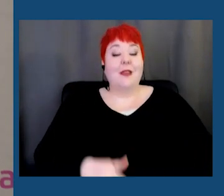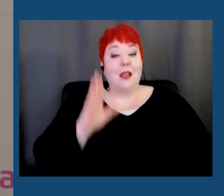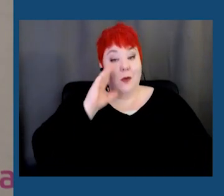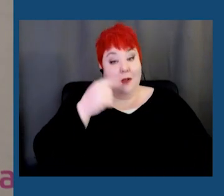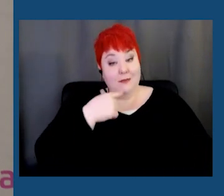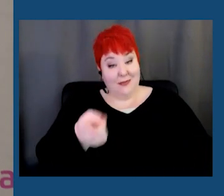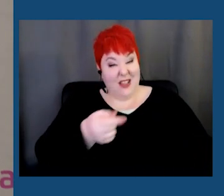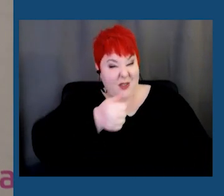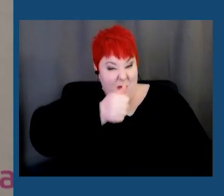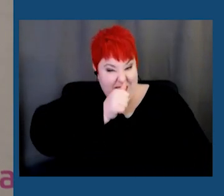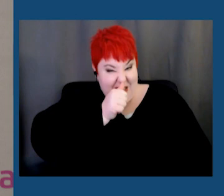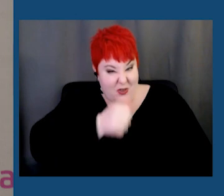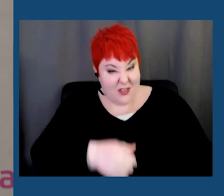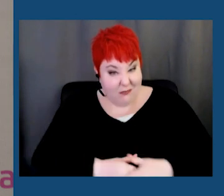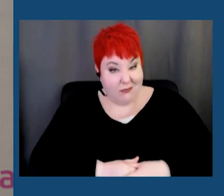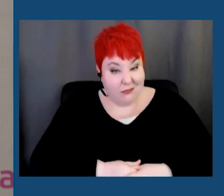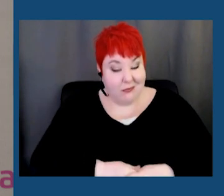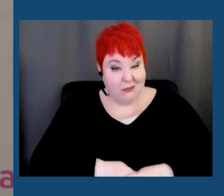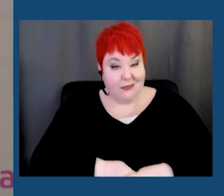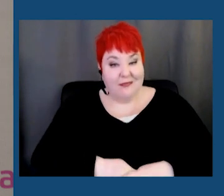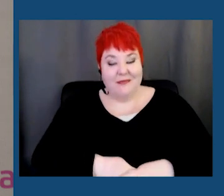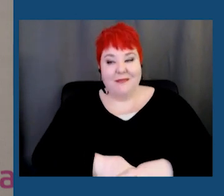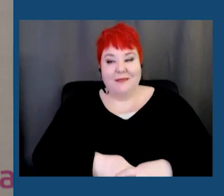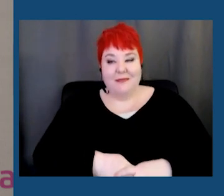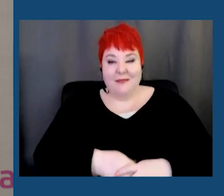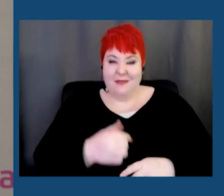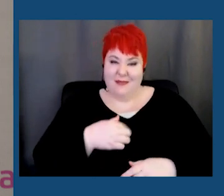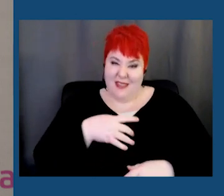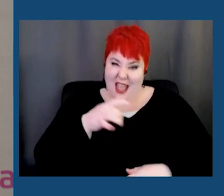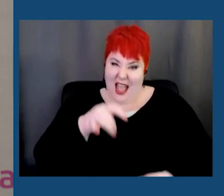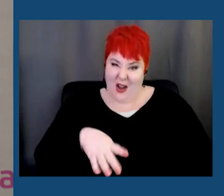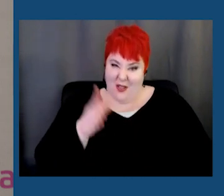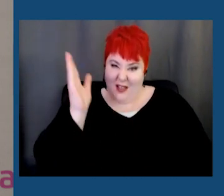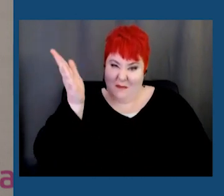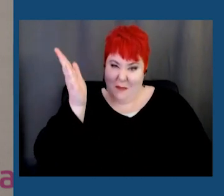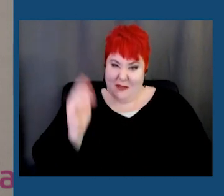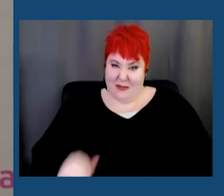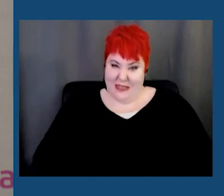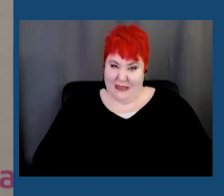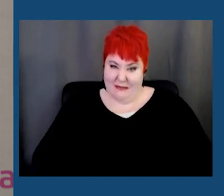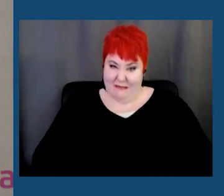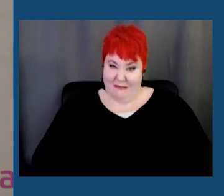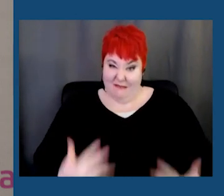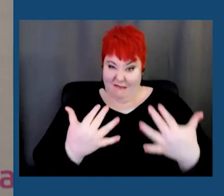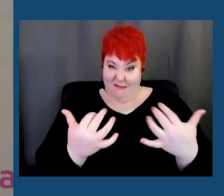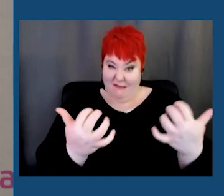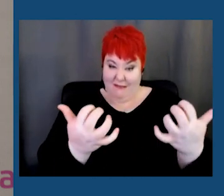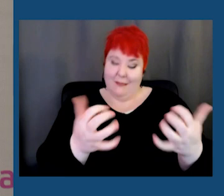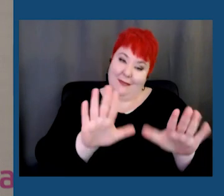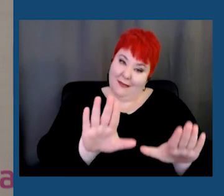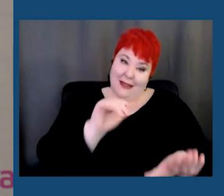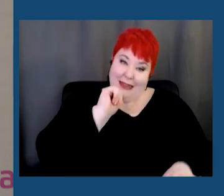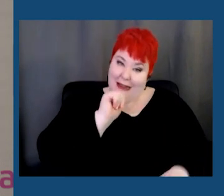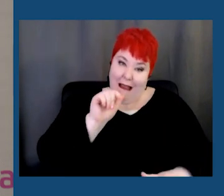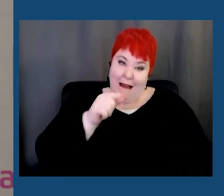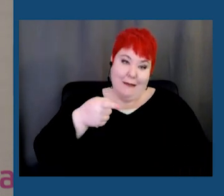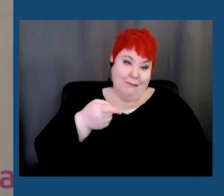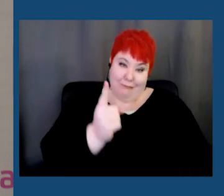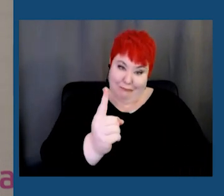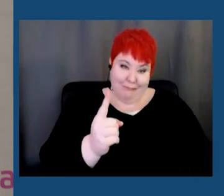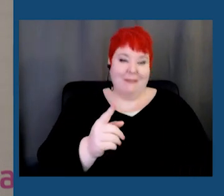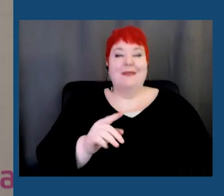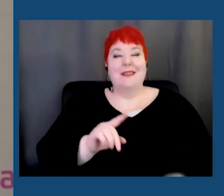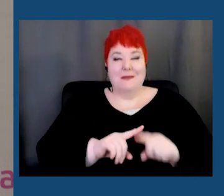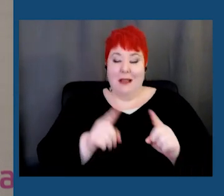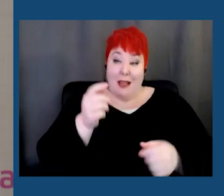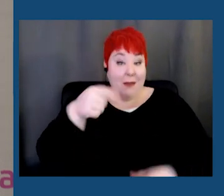secret. I really don't like public speaking. Don't take it personally. Everyone seems very